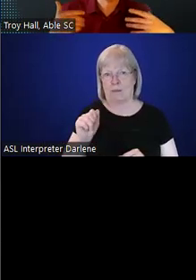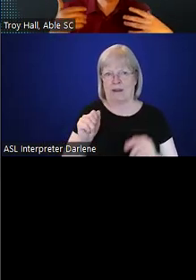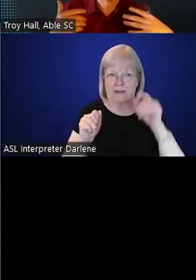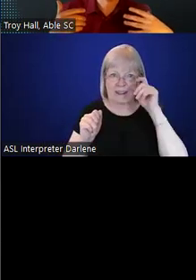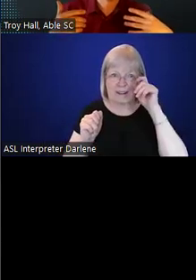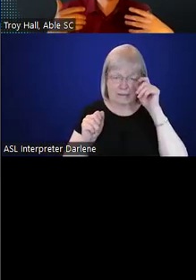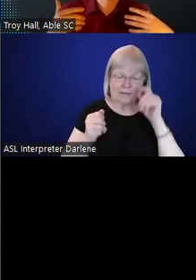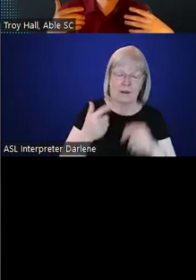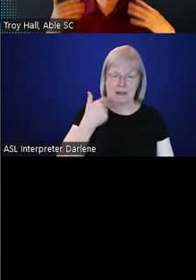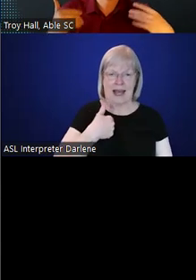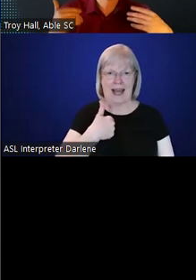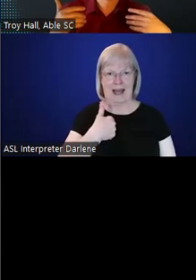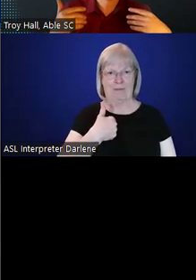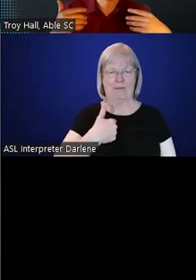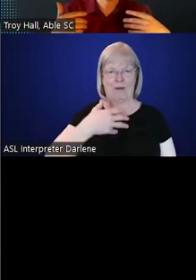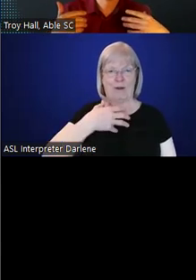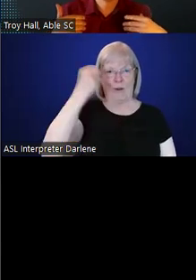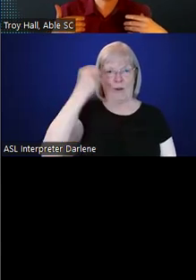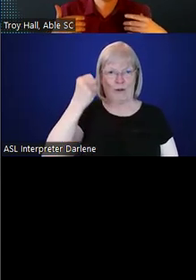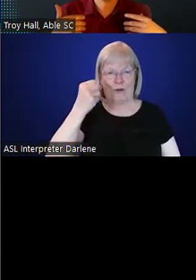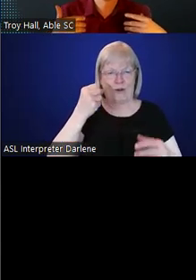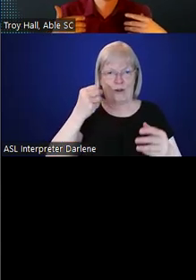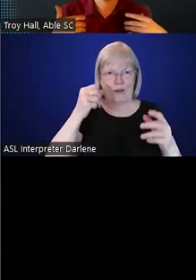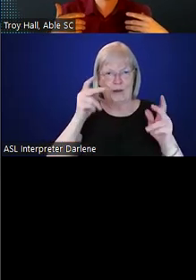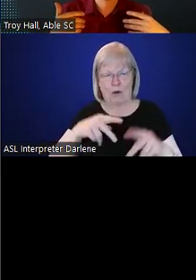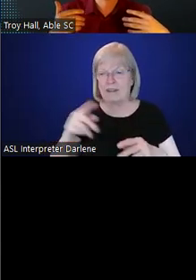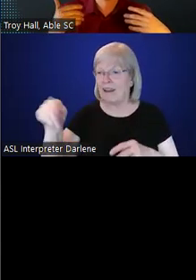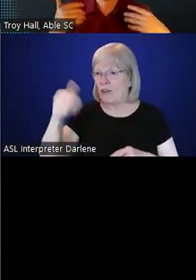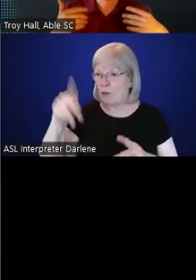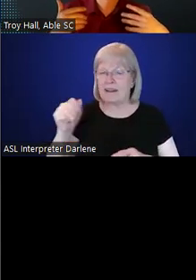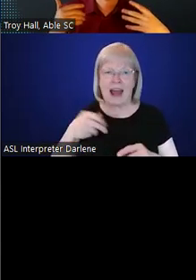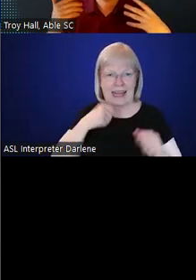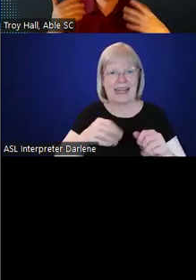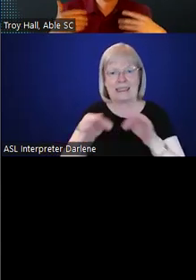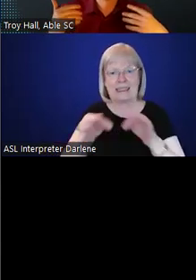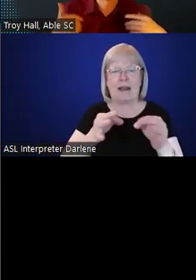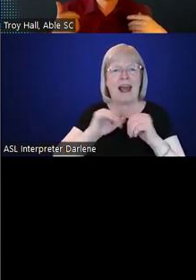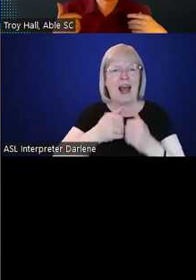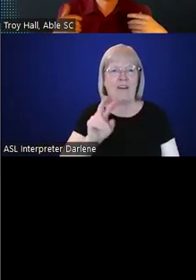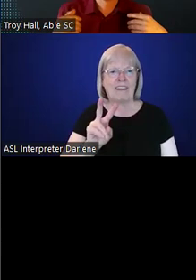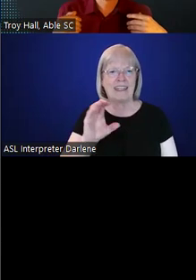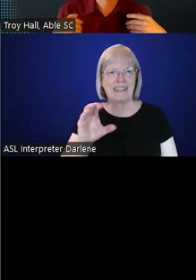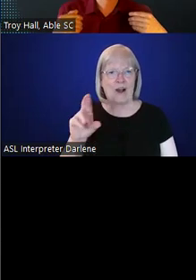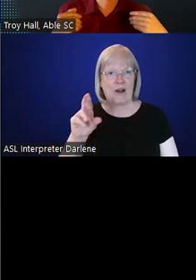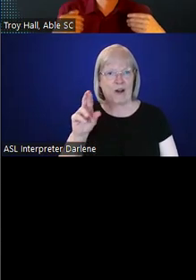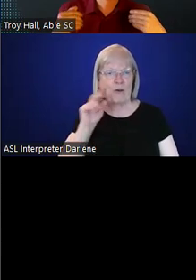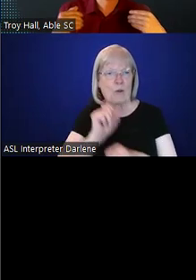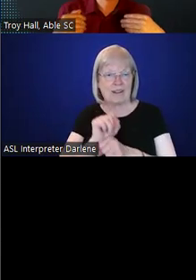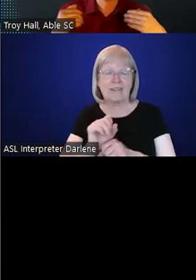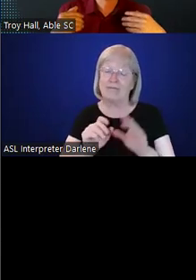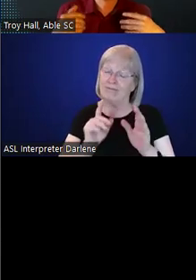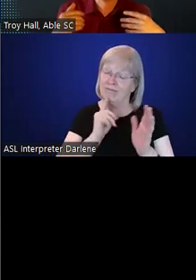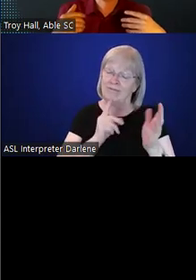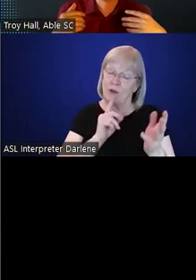As an old person who can like give you instructions on how to VCR works, trust me, hiring and working with young people